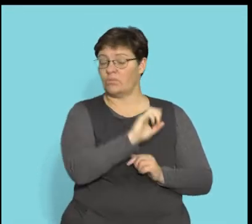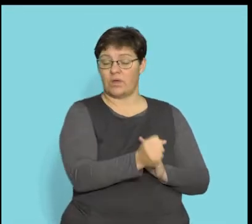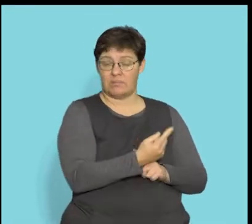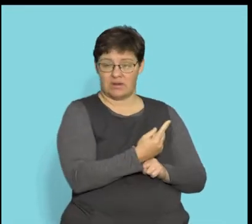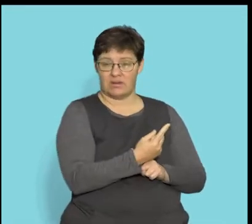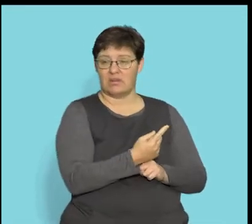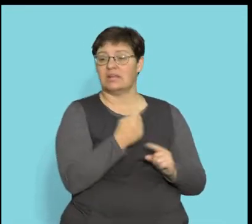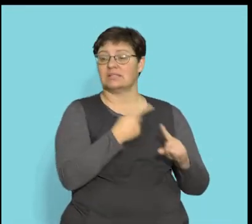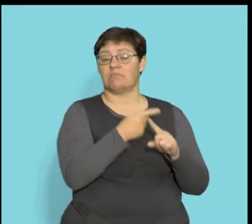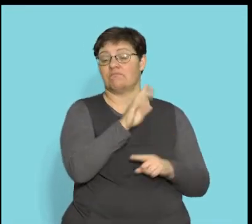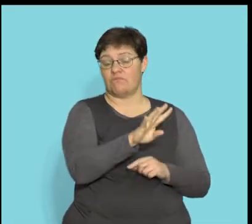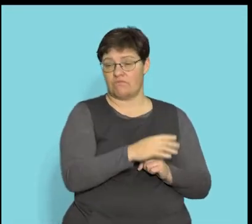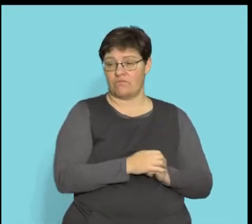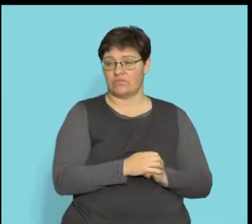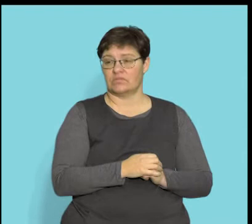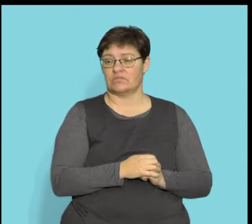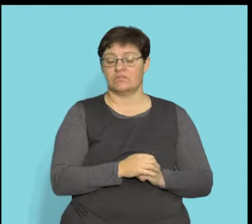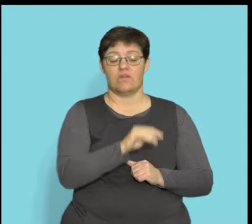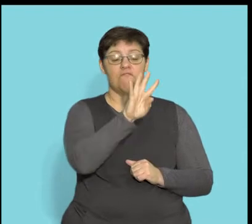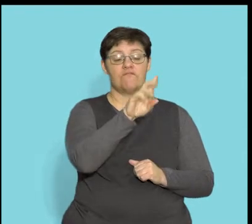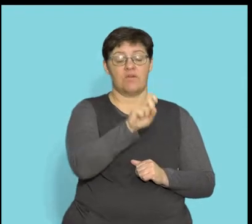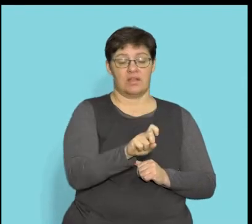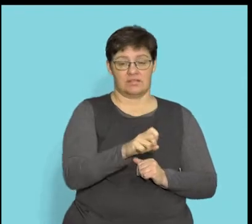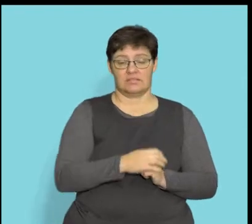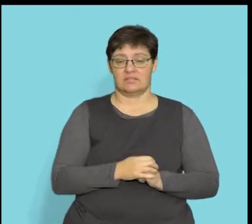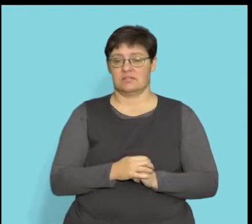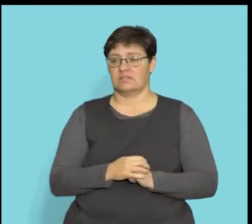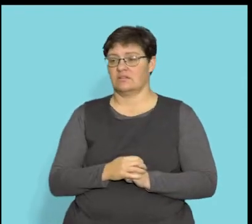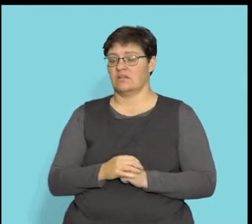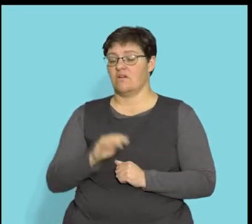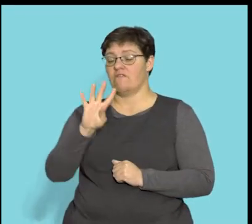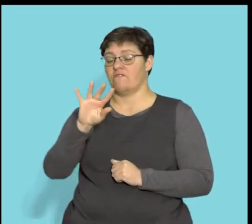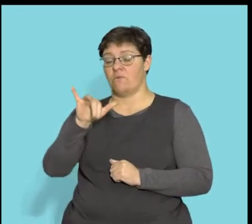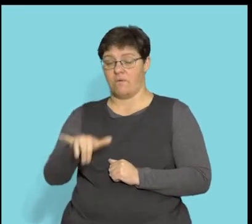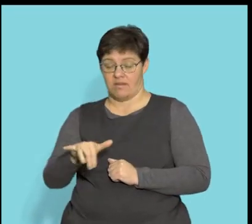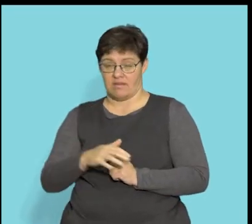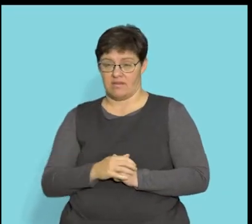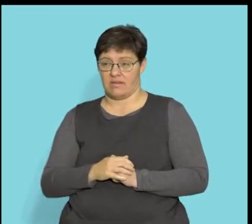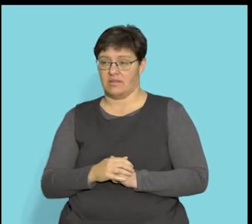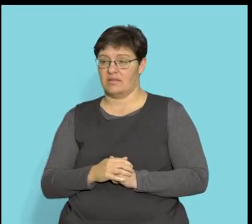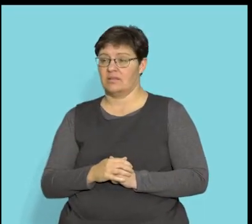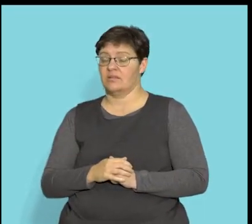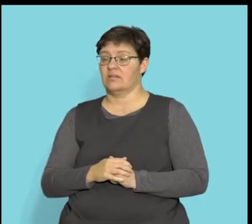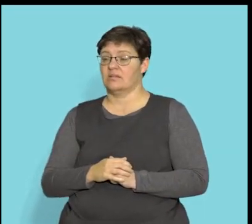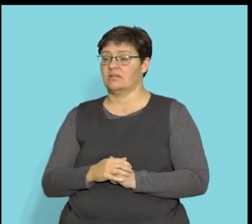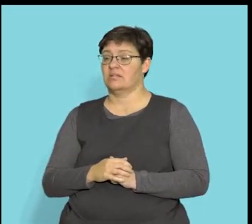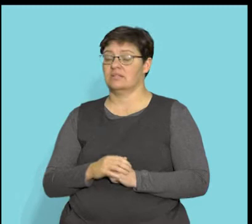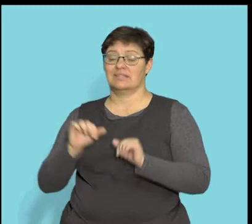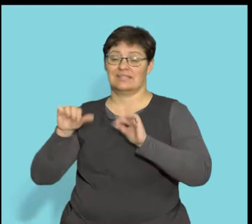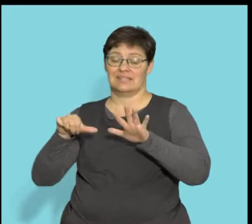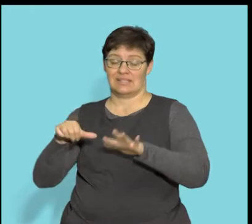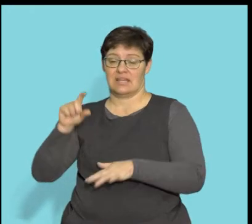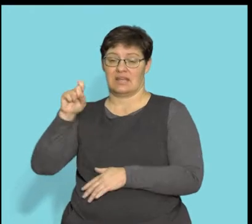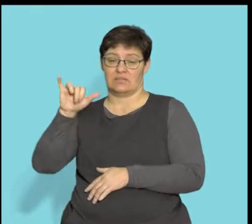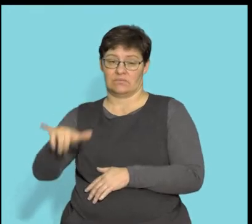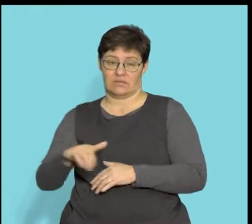But let's see what happens when I multiply by 4. So the length would be 4x, the breadth would be 4y, and the area